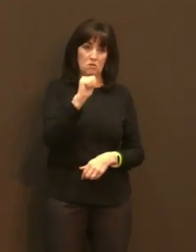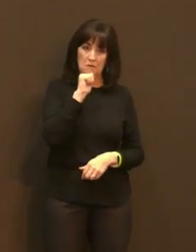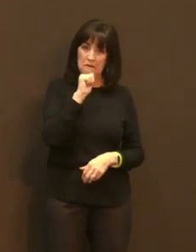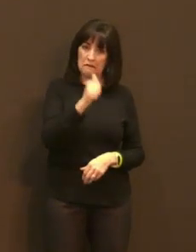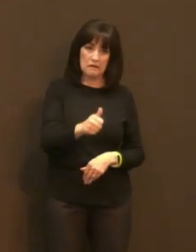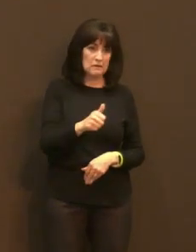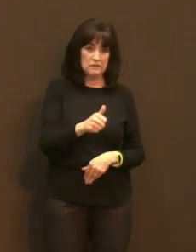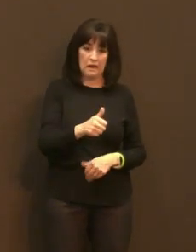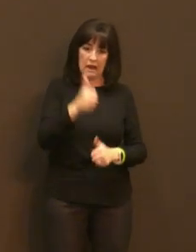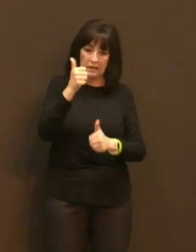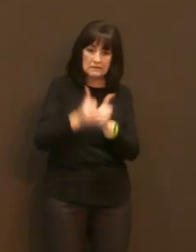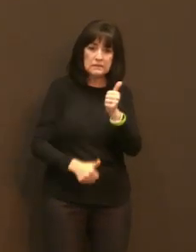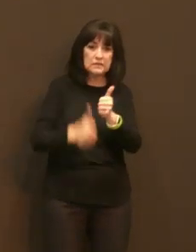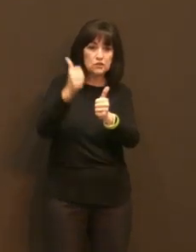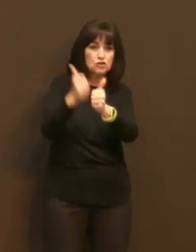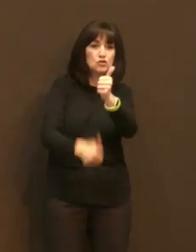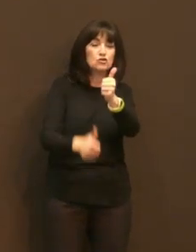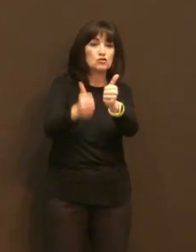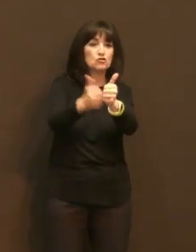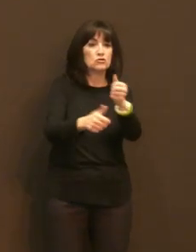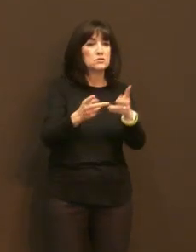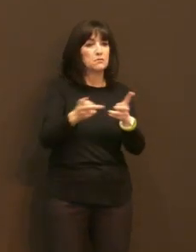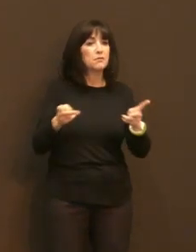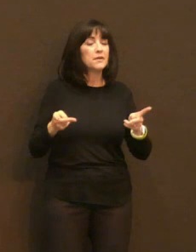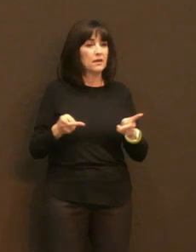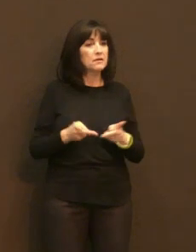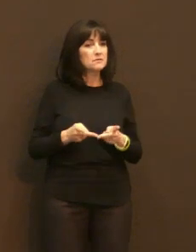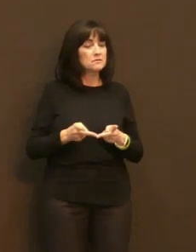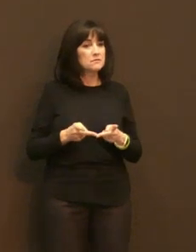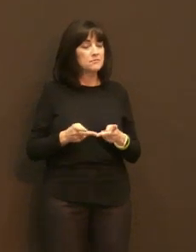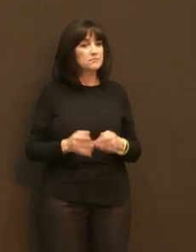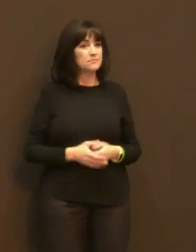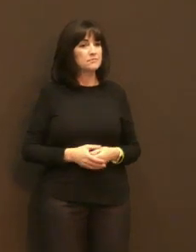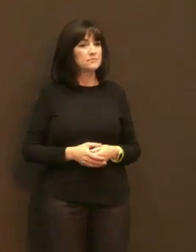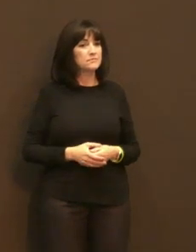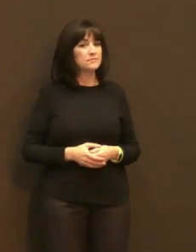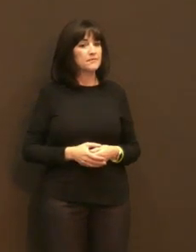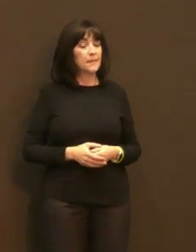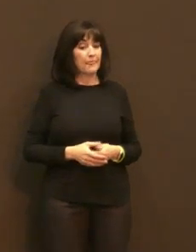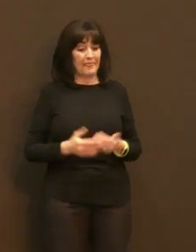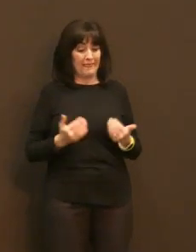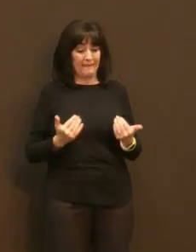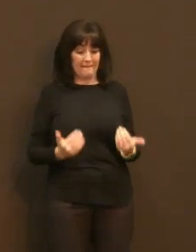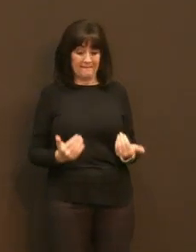single census tract in the state right now. And additionally,